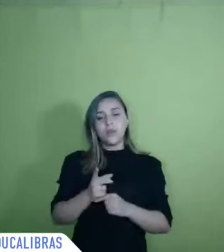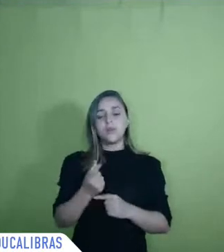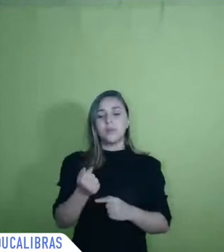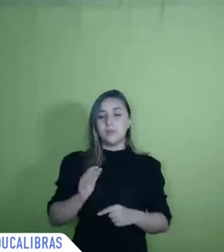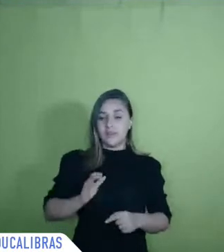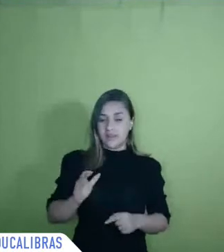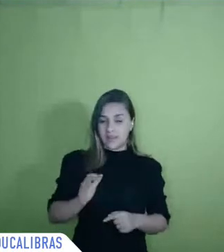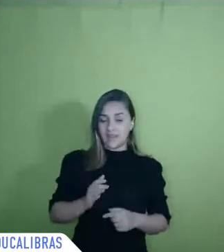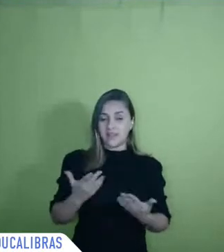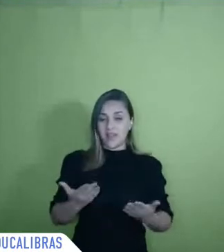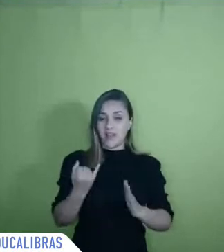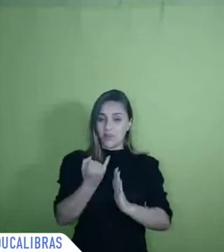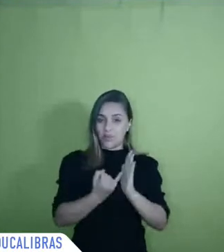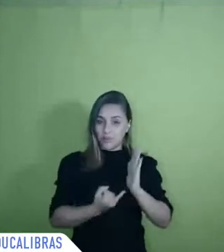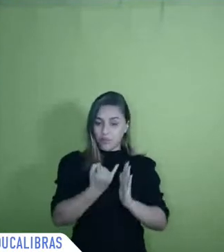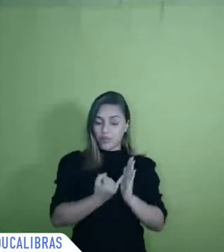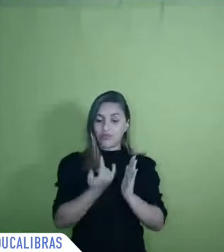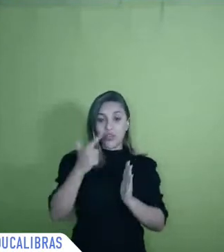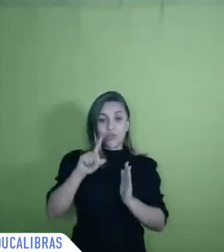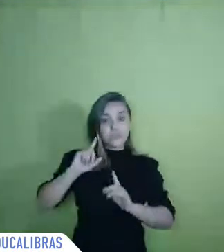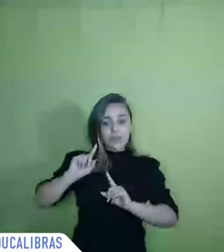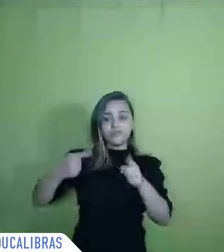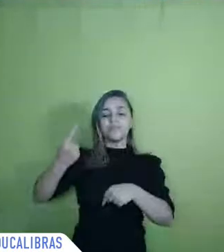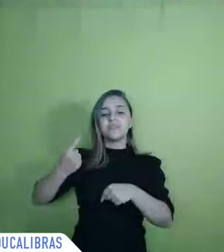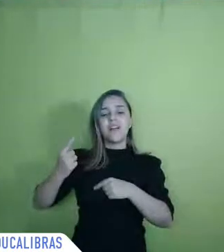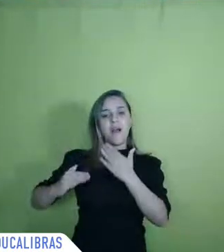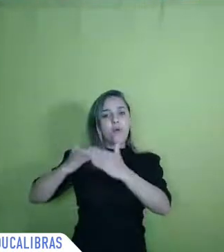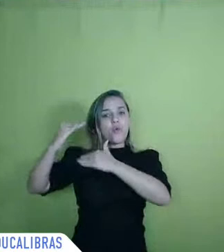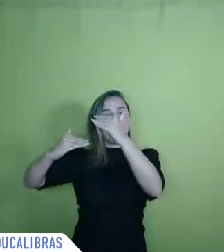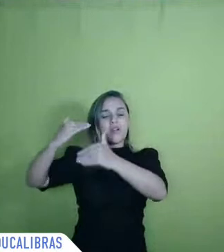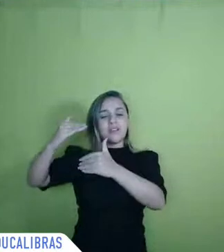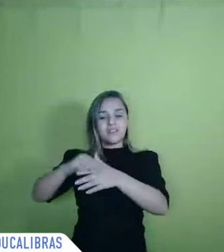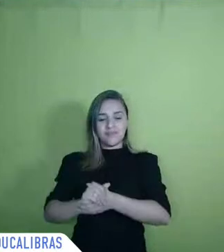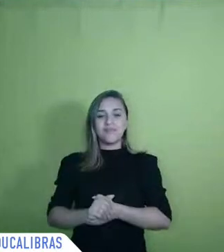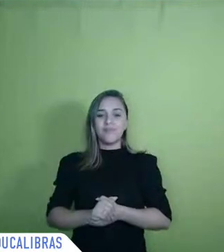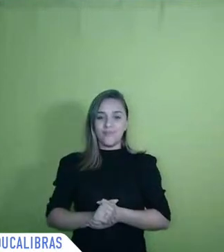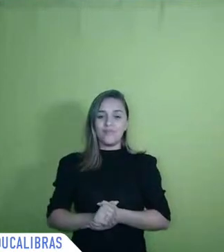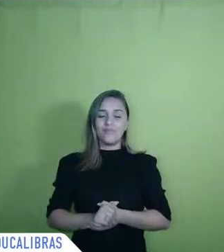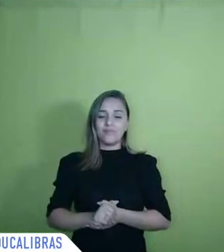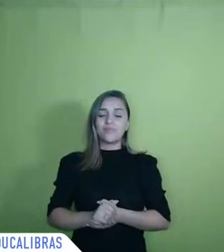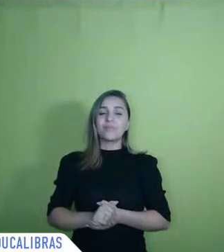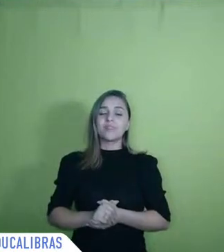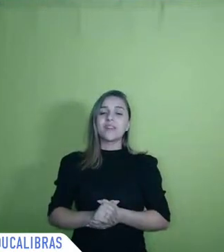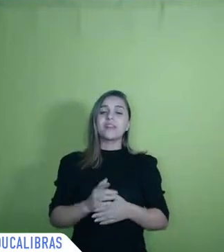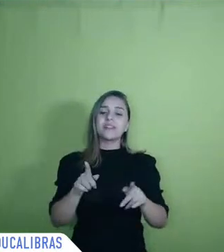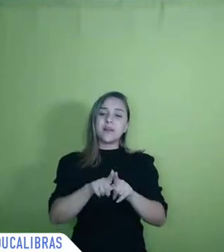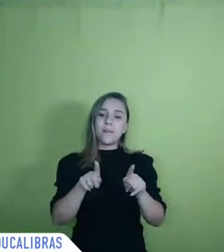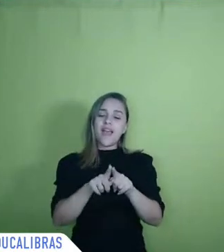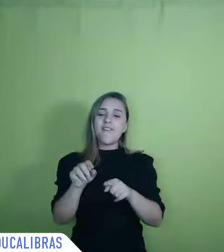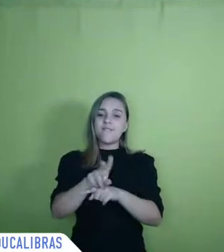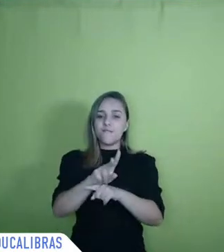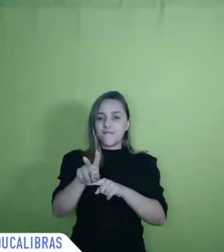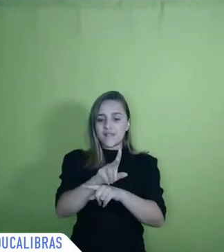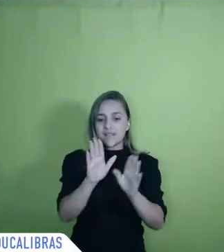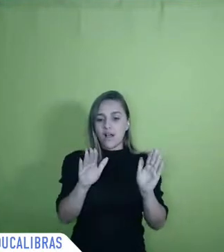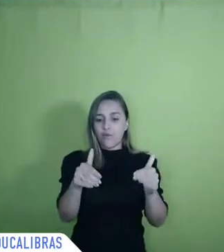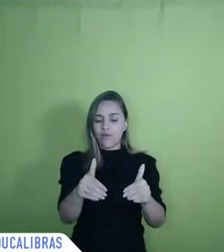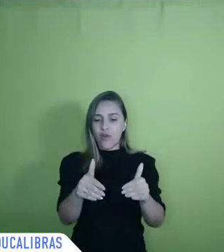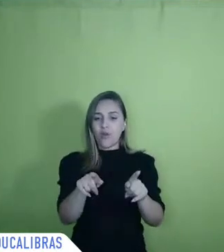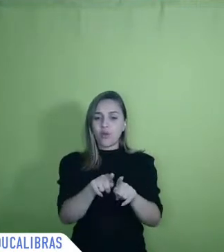the only taxation in the Constitution that is not fulfilled to date.